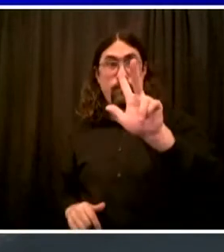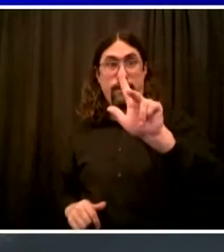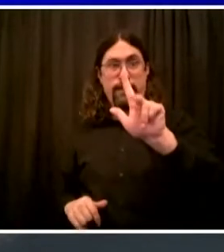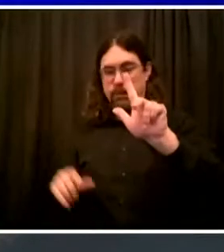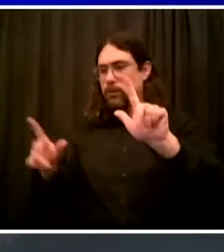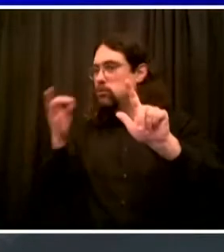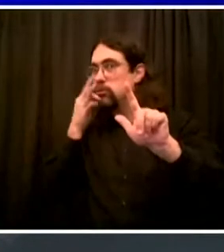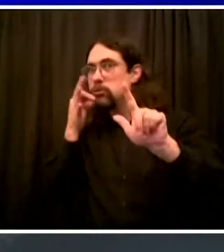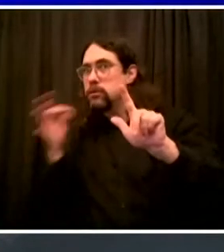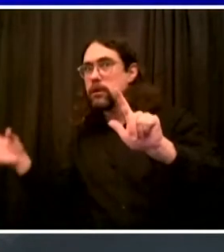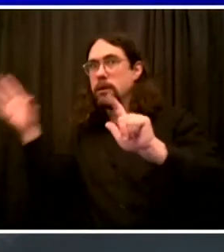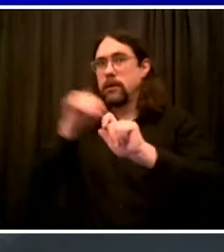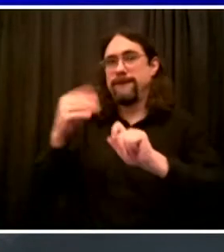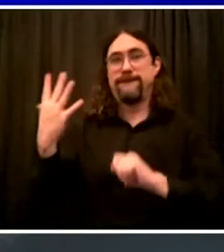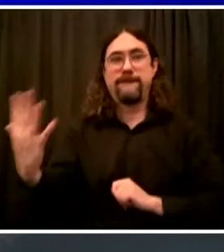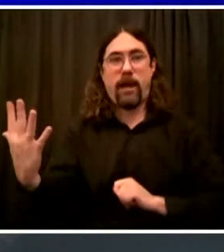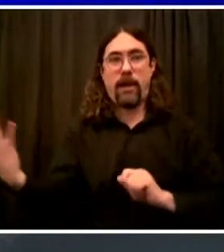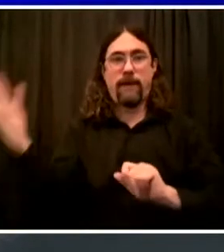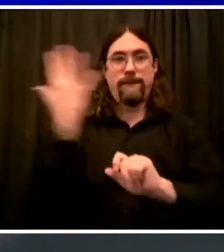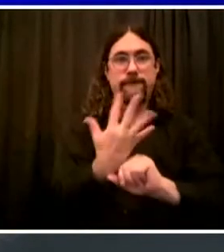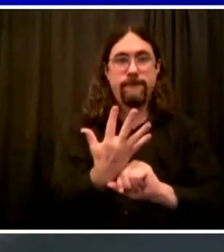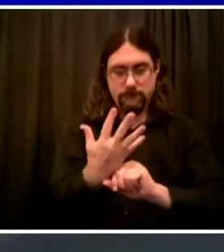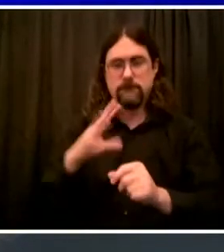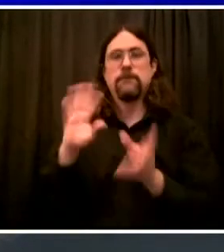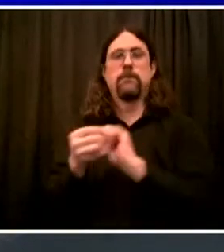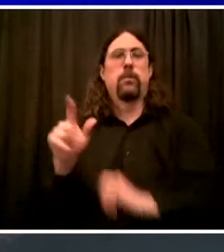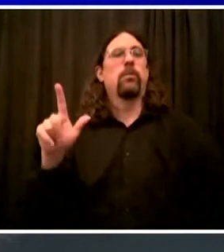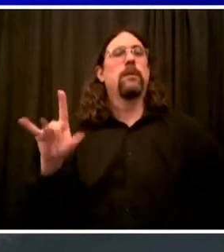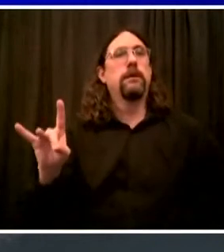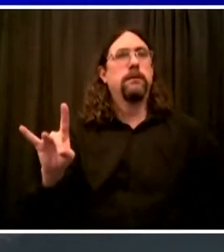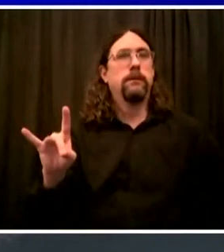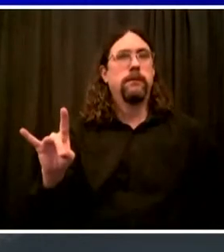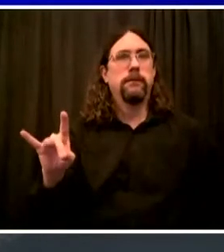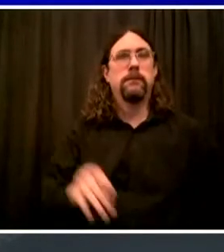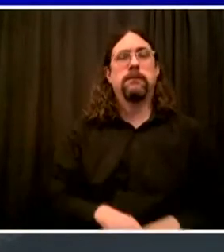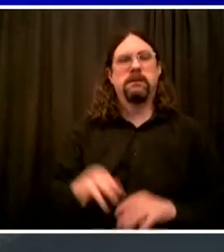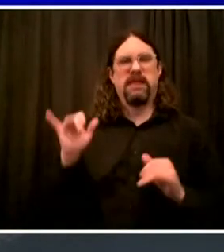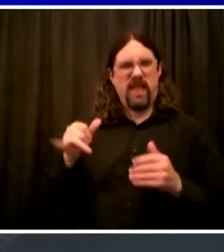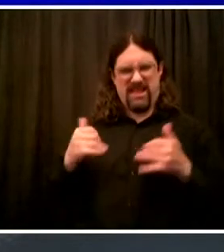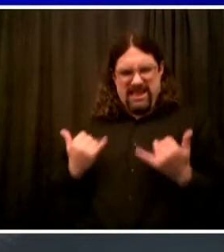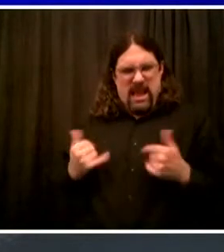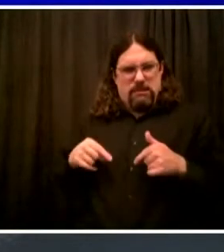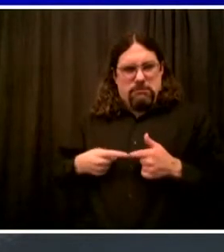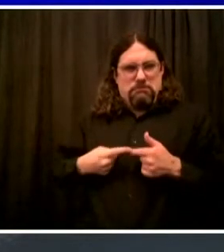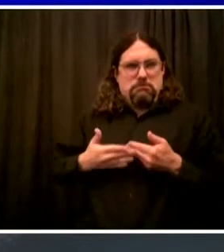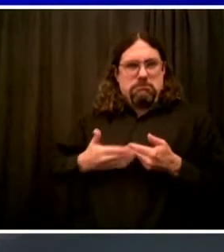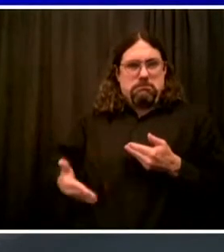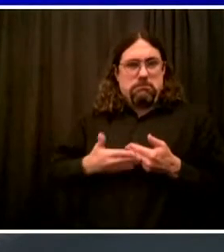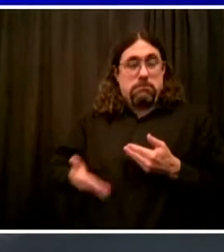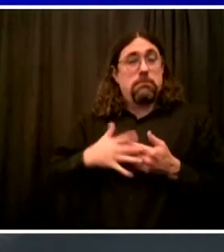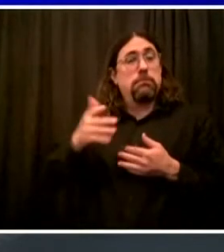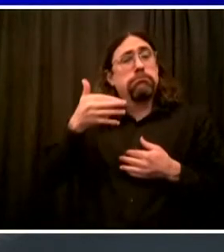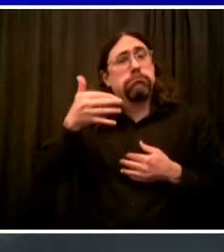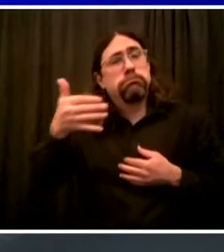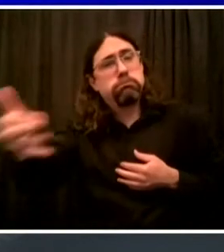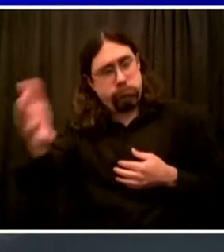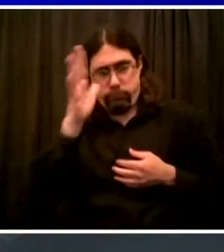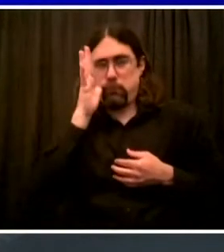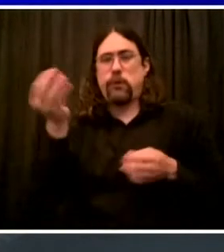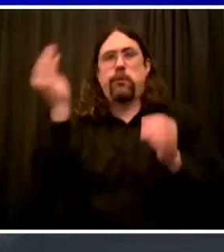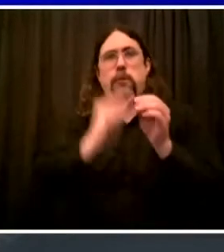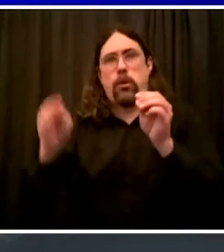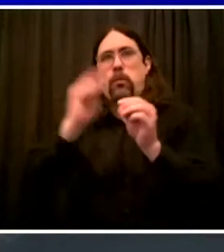more sites coming online quickly. You can call 311 to find a testing location, or you can go online,